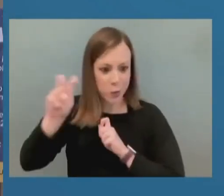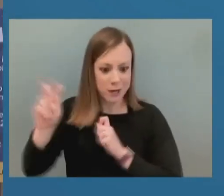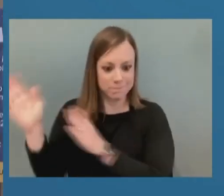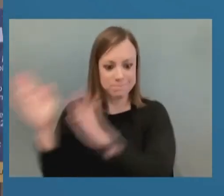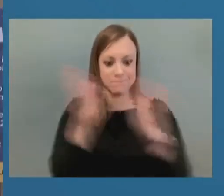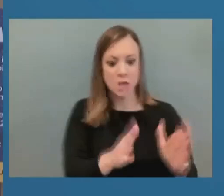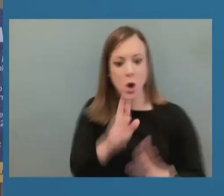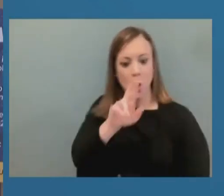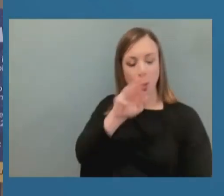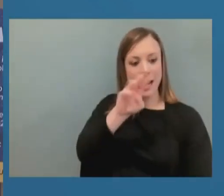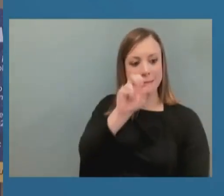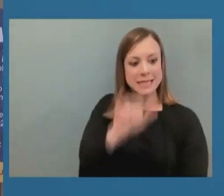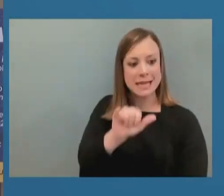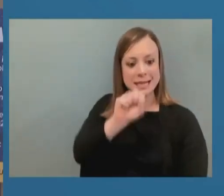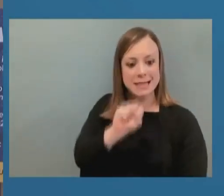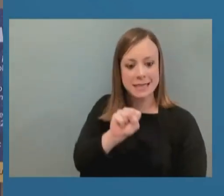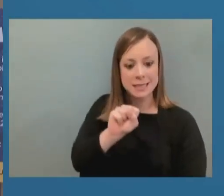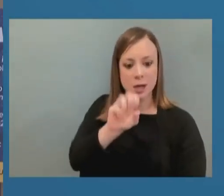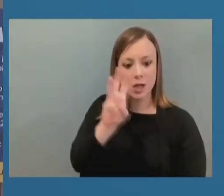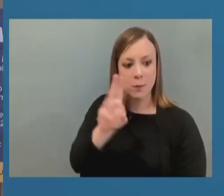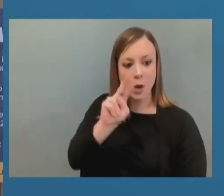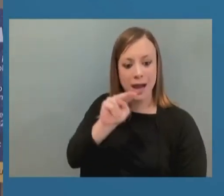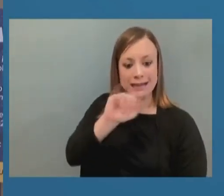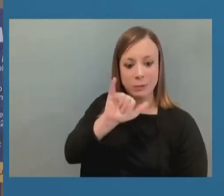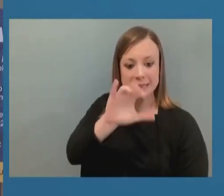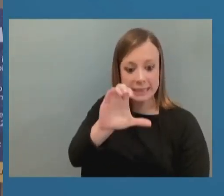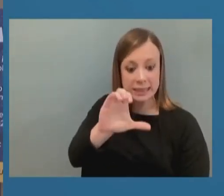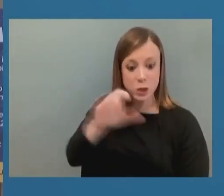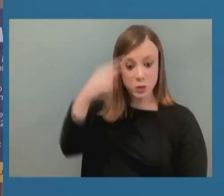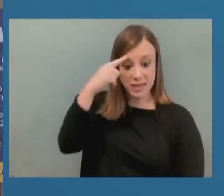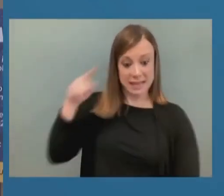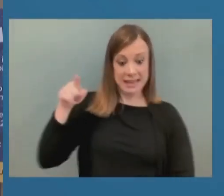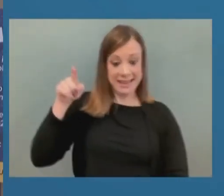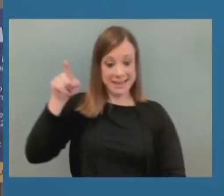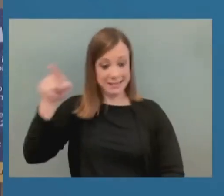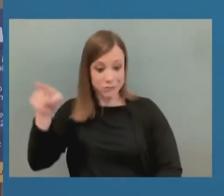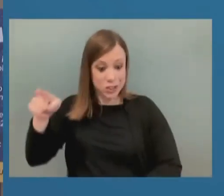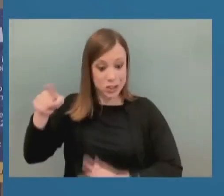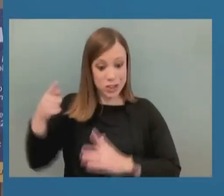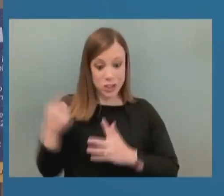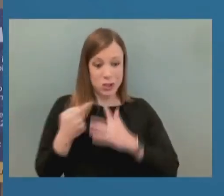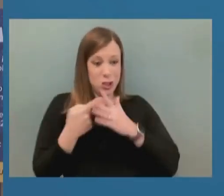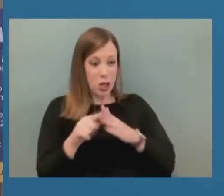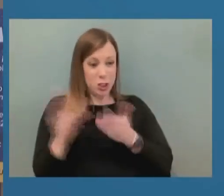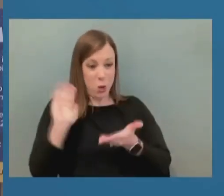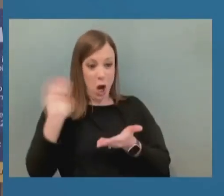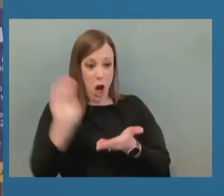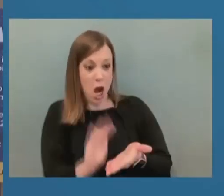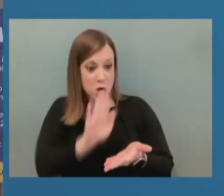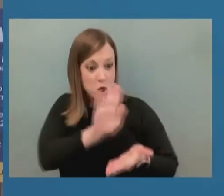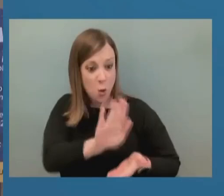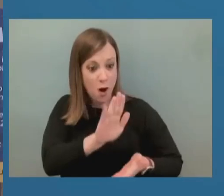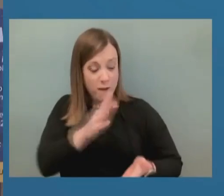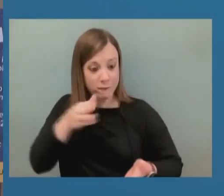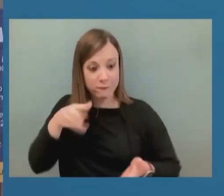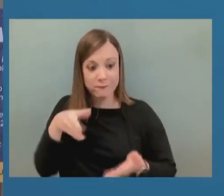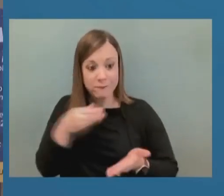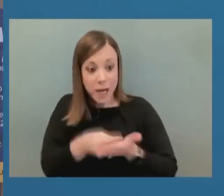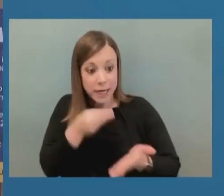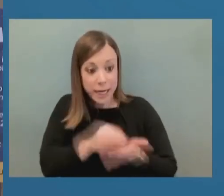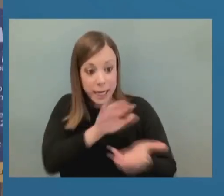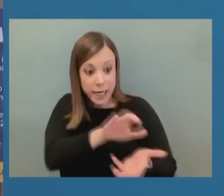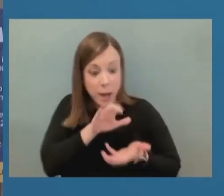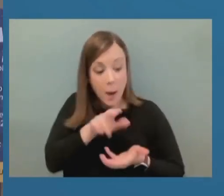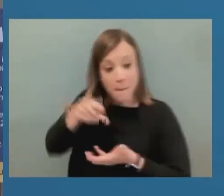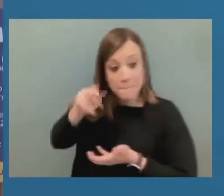of more punitive cuts down the road from the president? I mean, what have those conversations been like? Has he mentioned, for example, Penn Station and the future of that facility